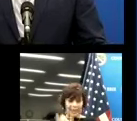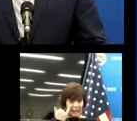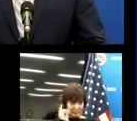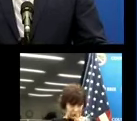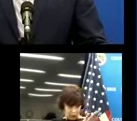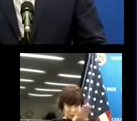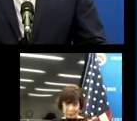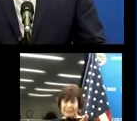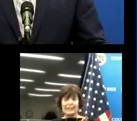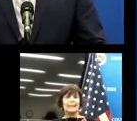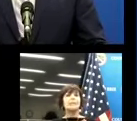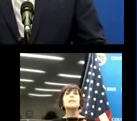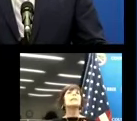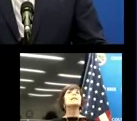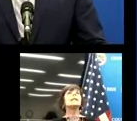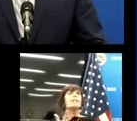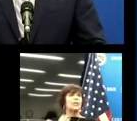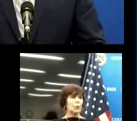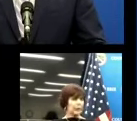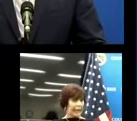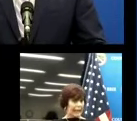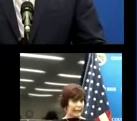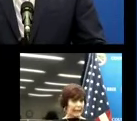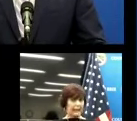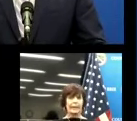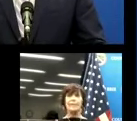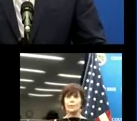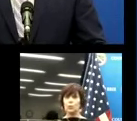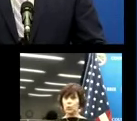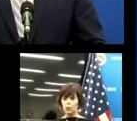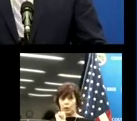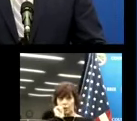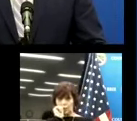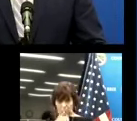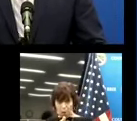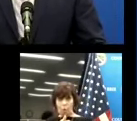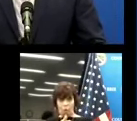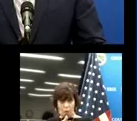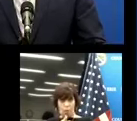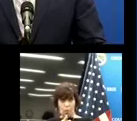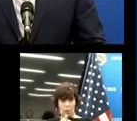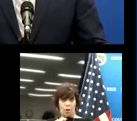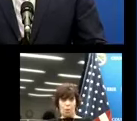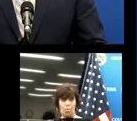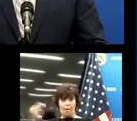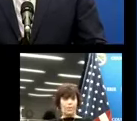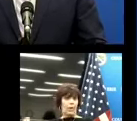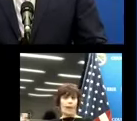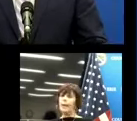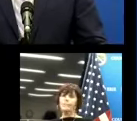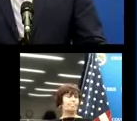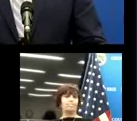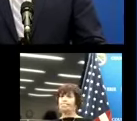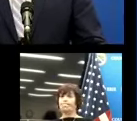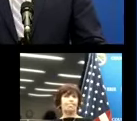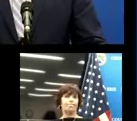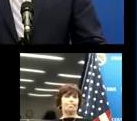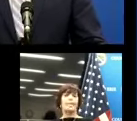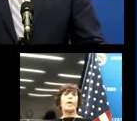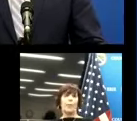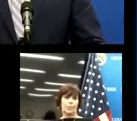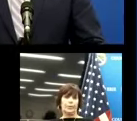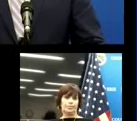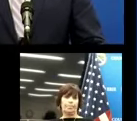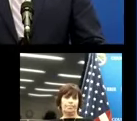business, you can finish your work today, you can complete whatever appointments you have tomorrow, but then